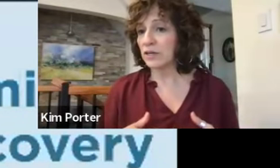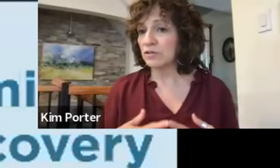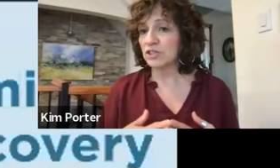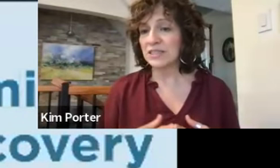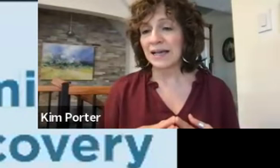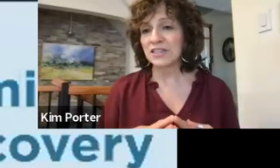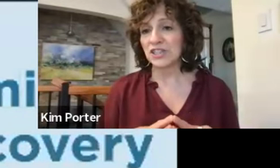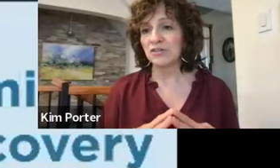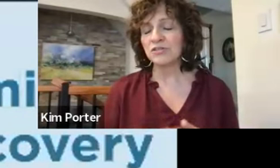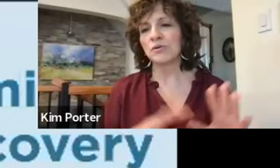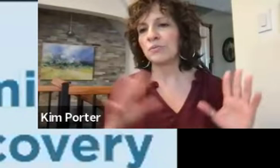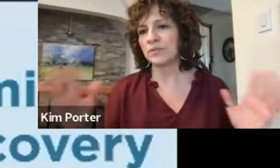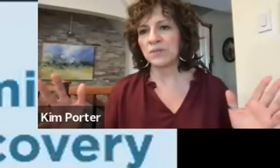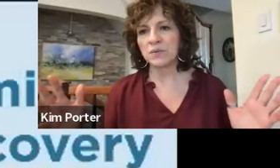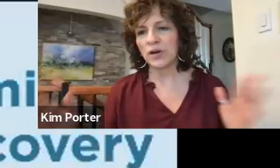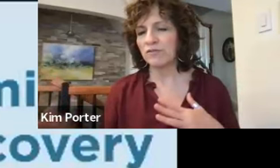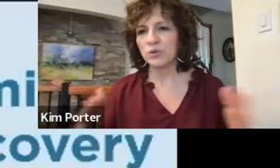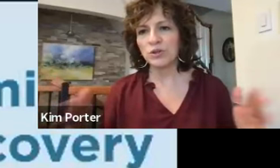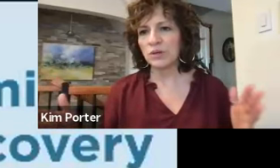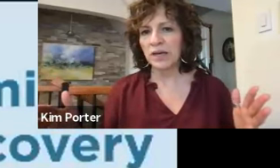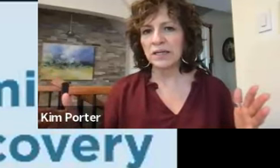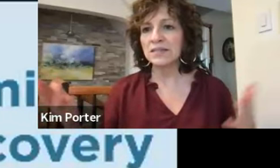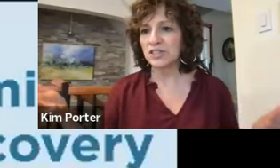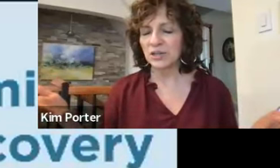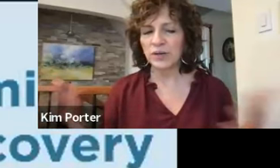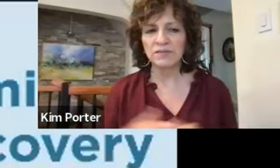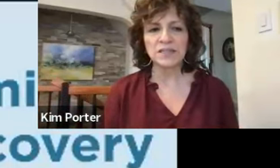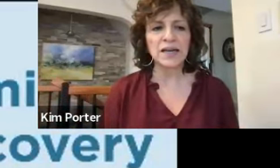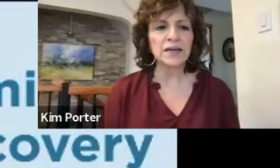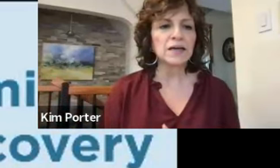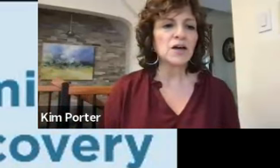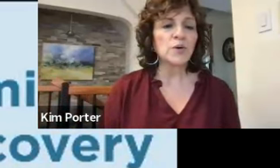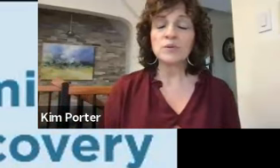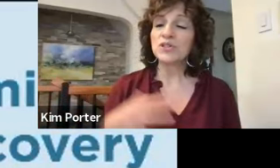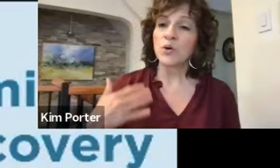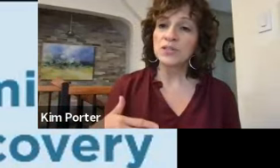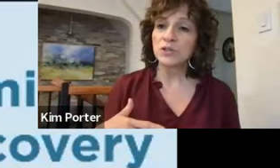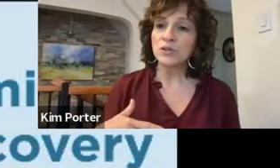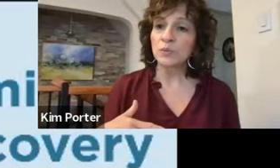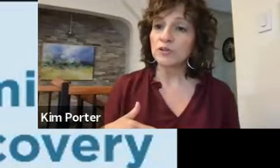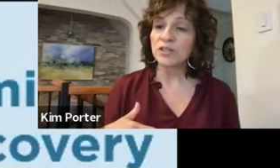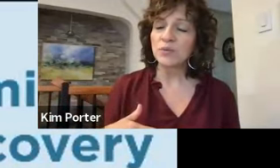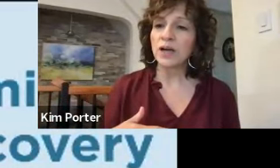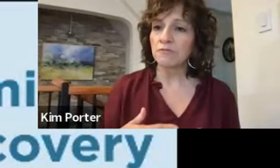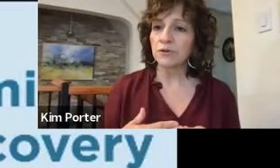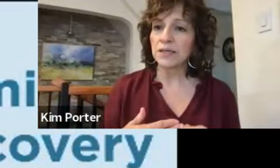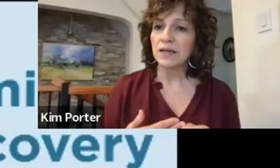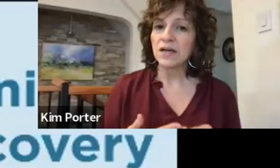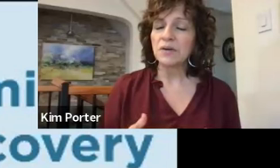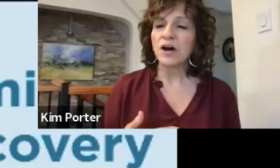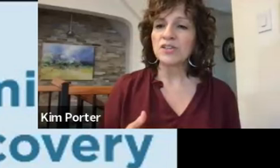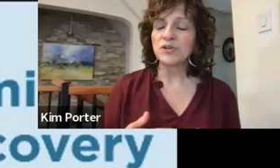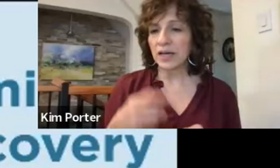74 speakers just last year. So sometimes we'll have 2 or 3 panelists, just like we have today. We almost always include a person in